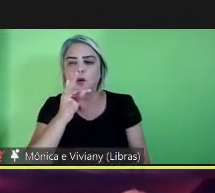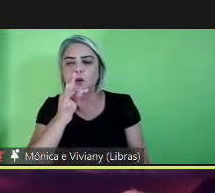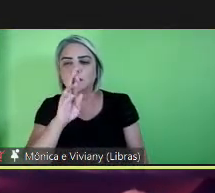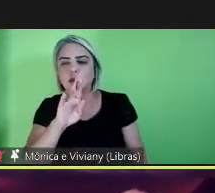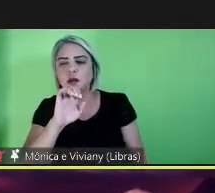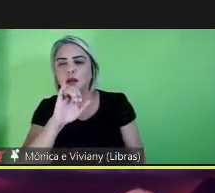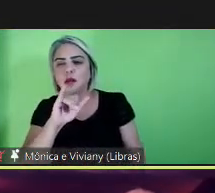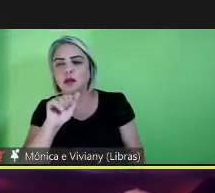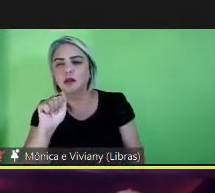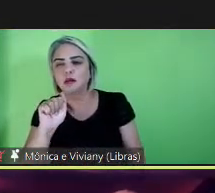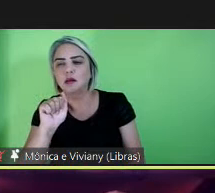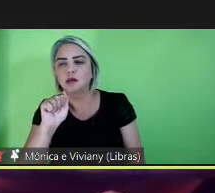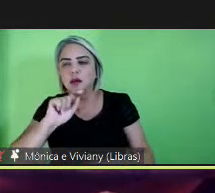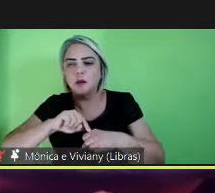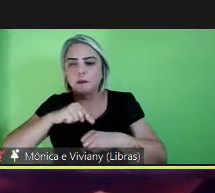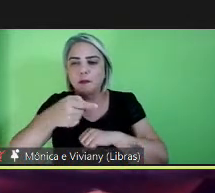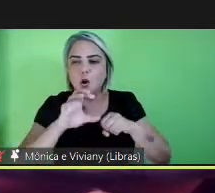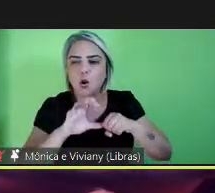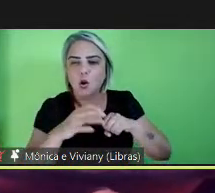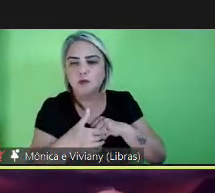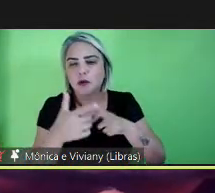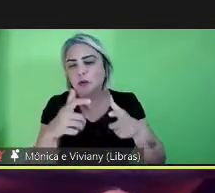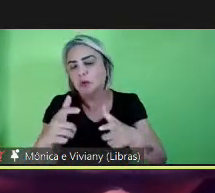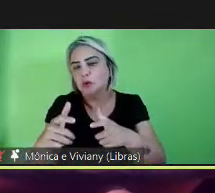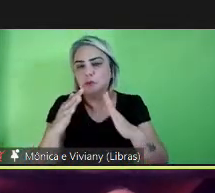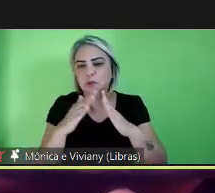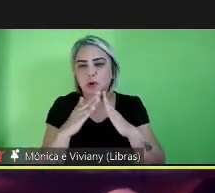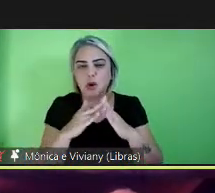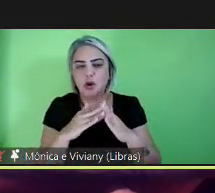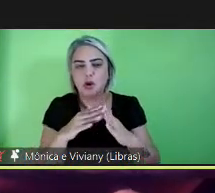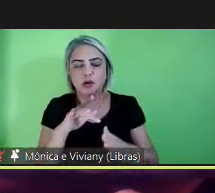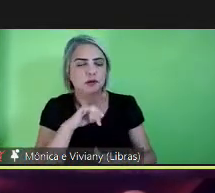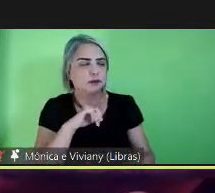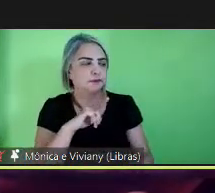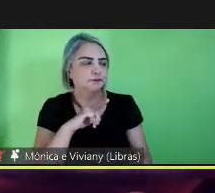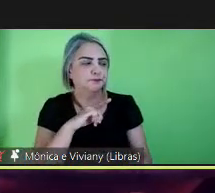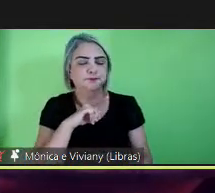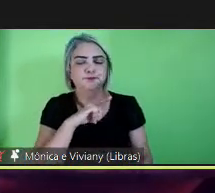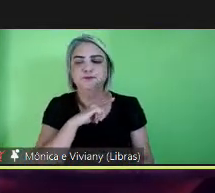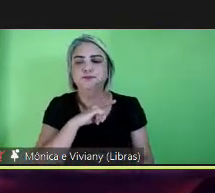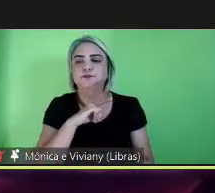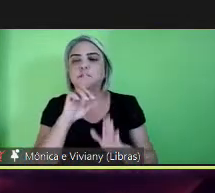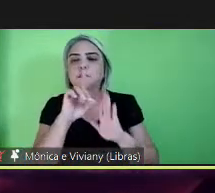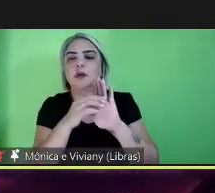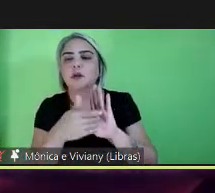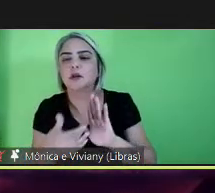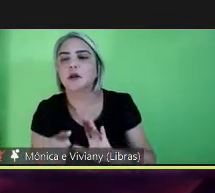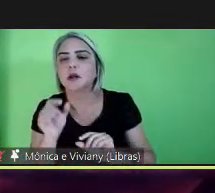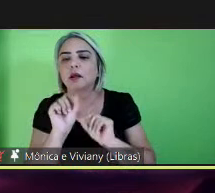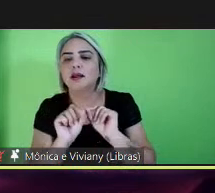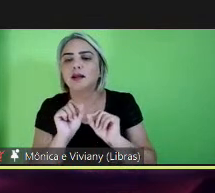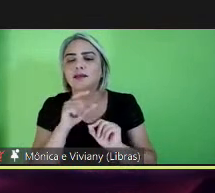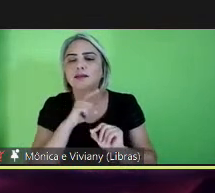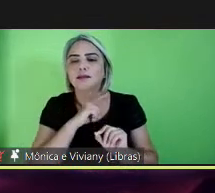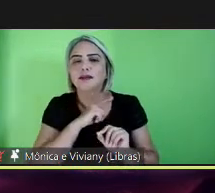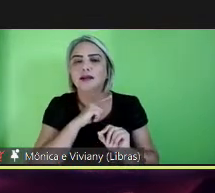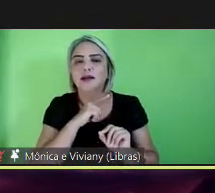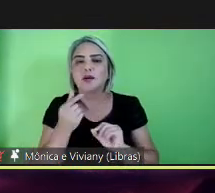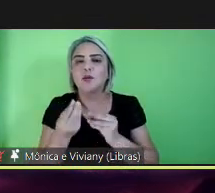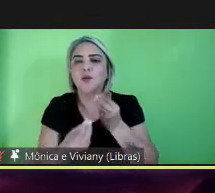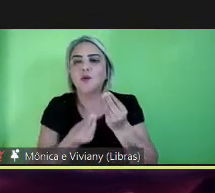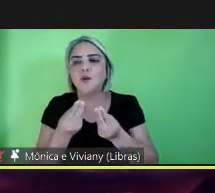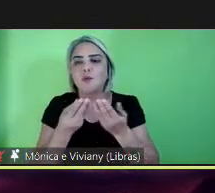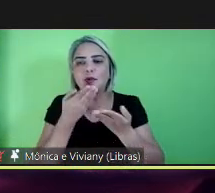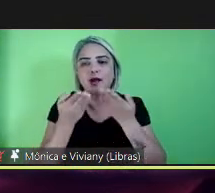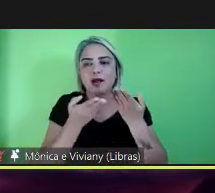and how your needs are addressed. So we look at collaborative approaches that